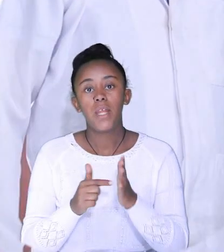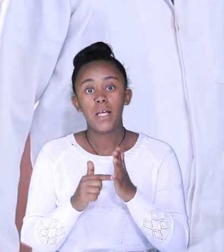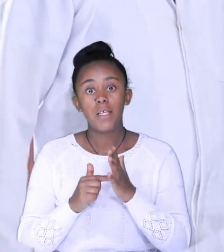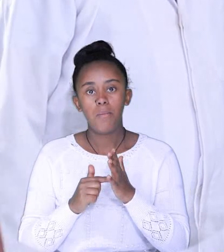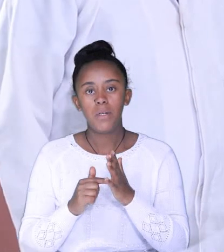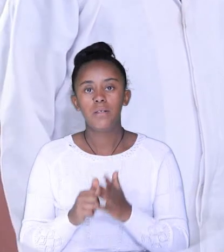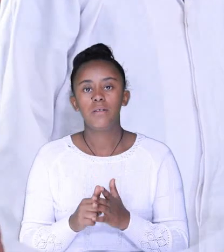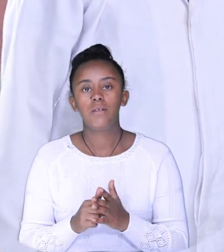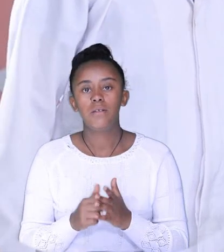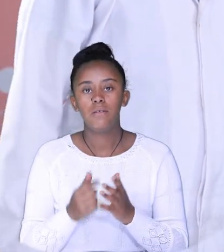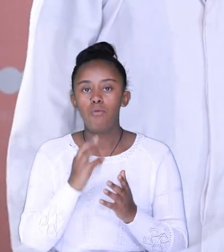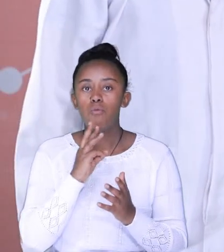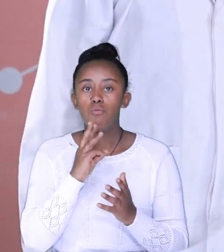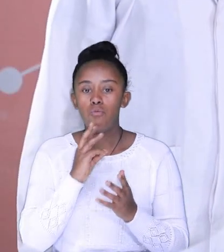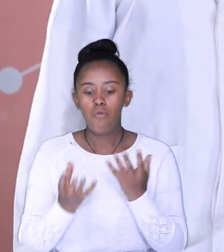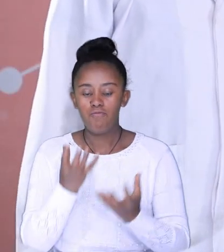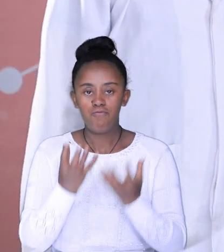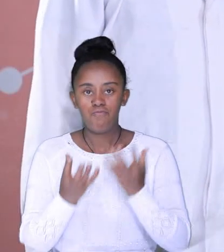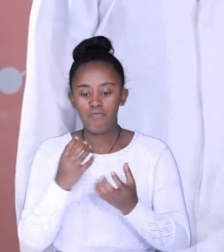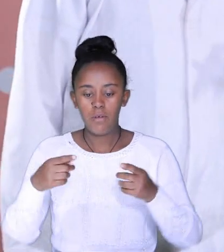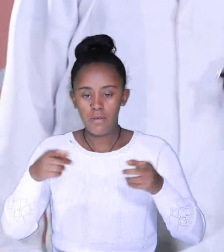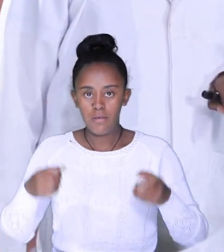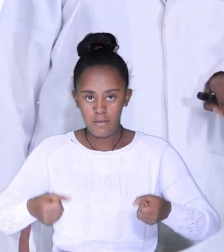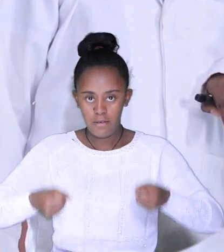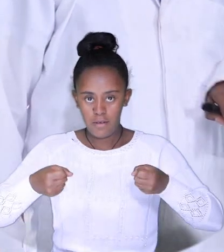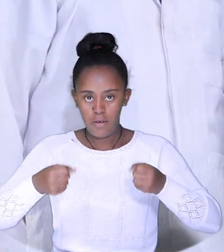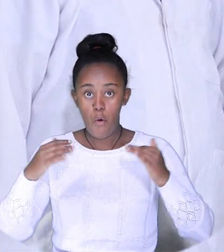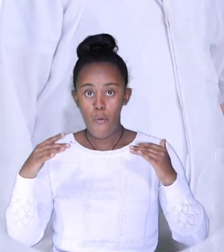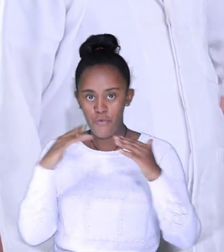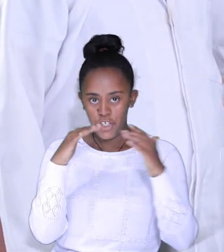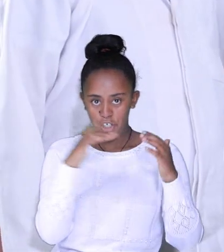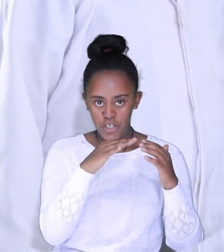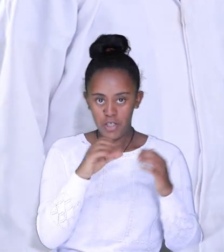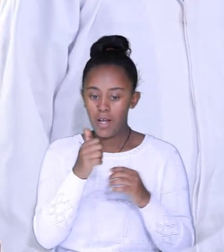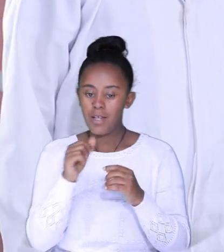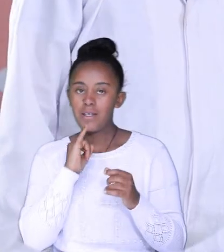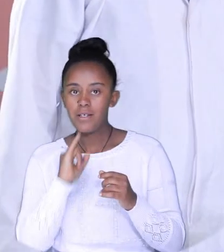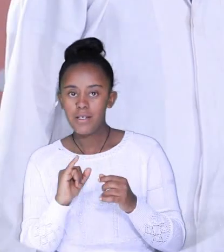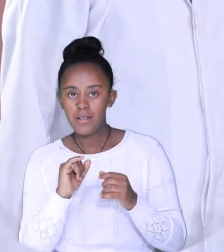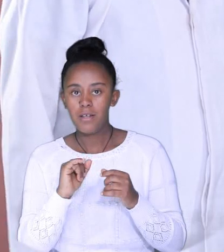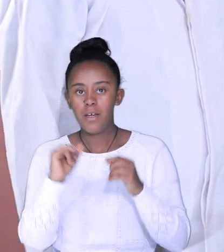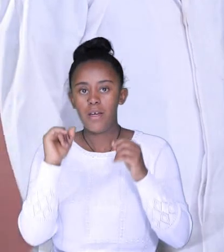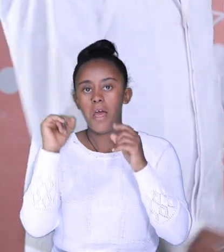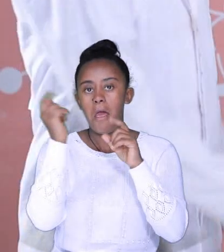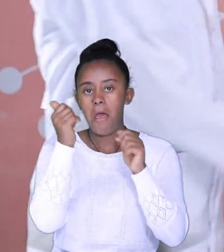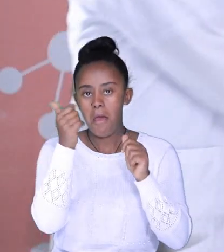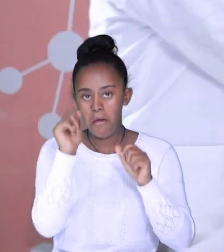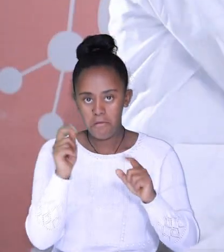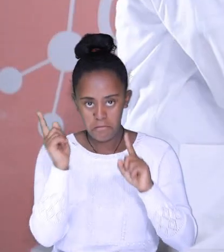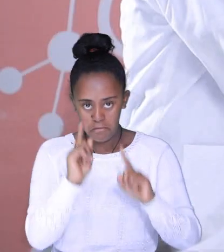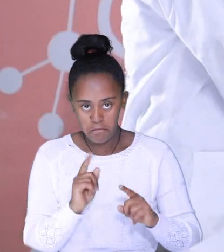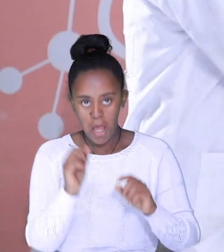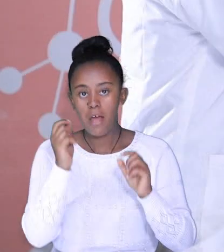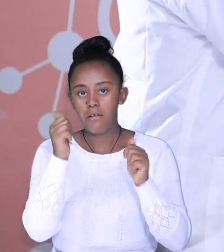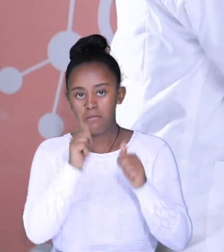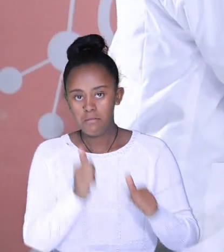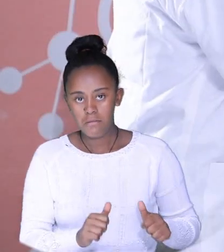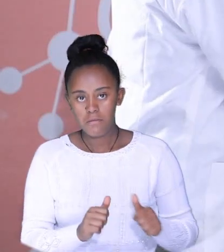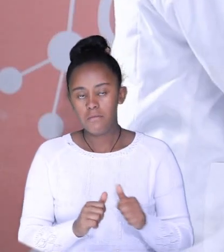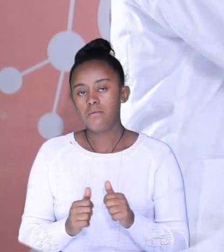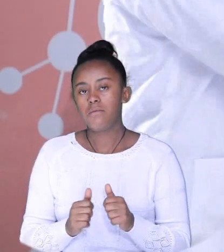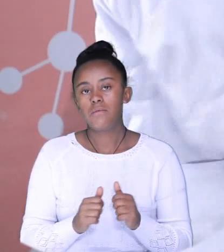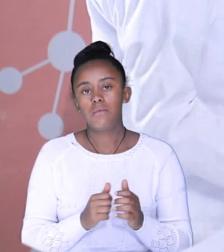Example, boiling water in a dish use a convection. The other is air conditioner, radiator,